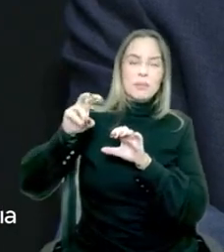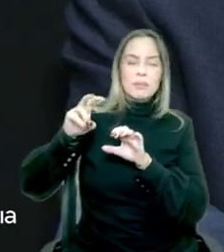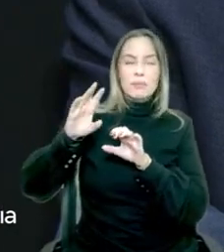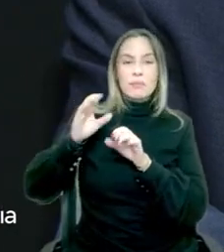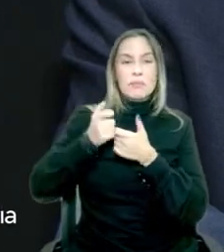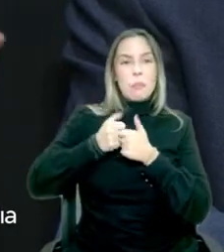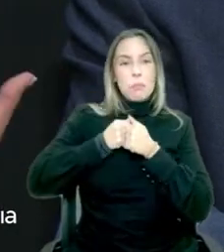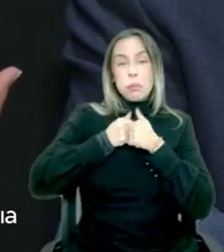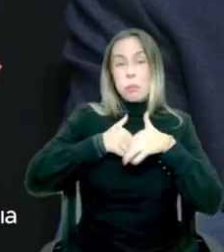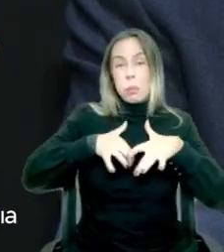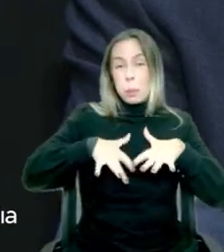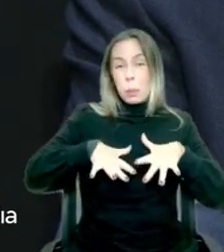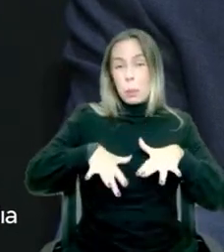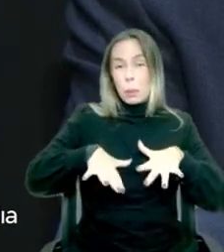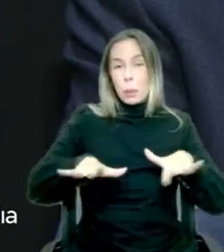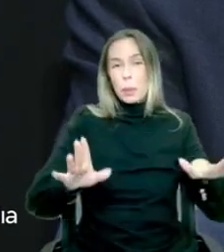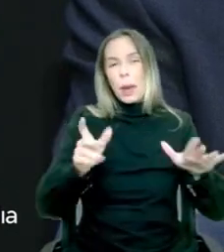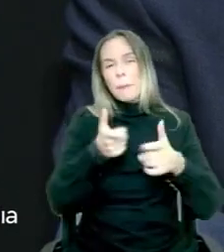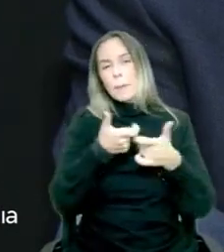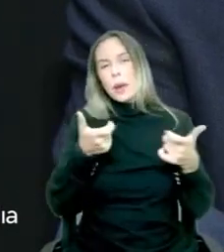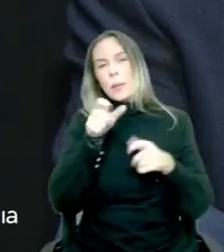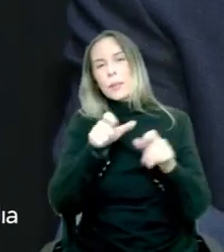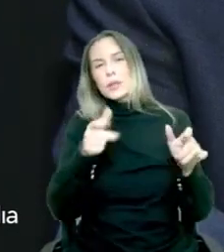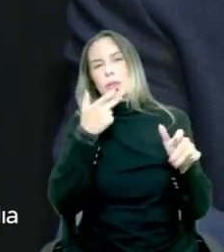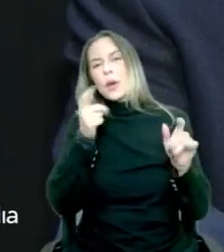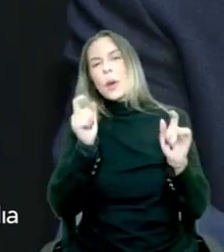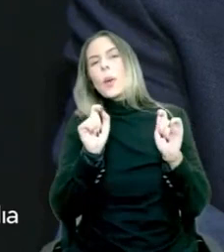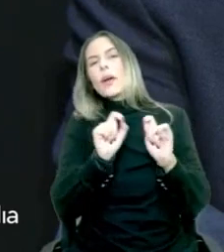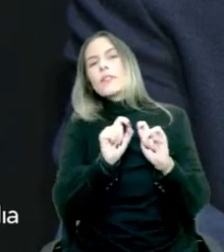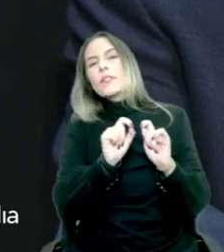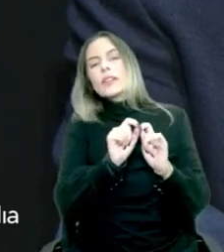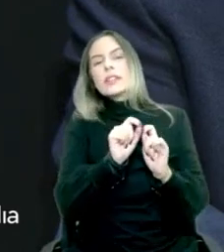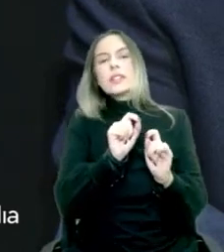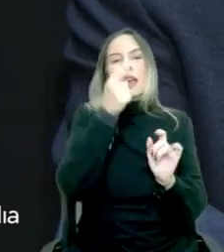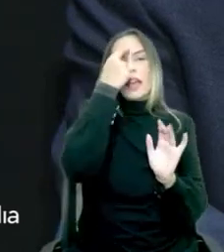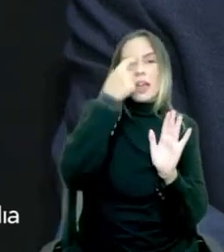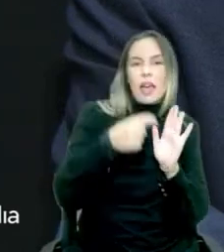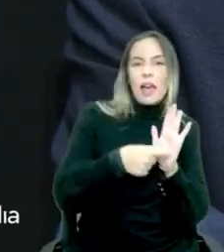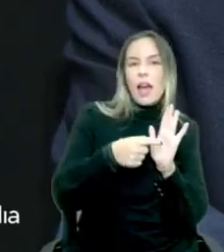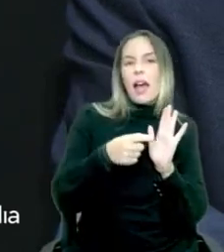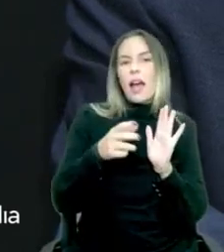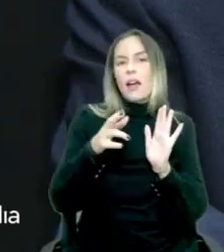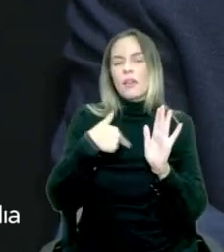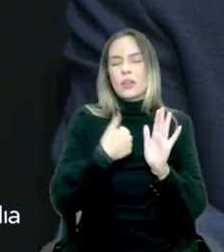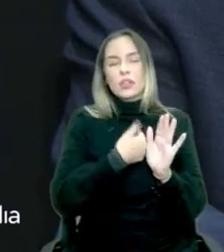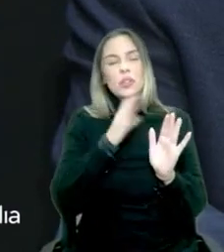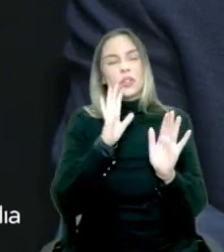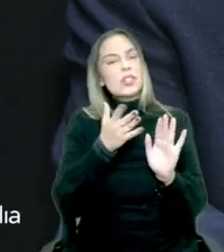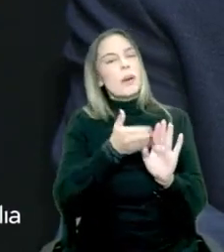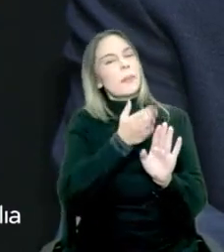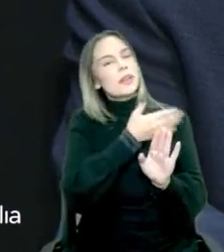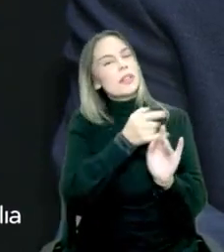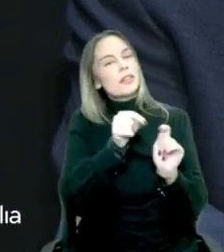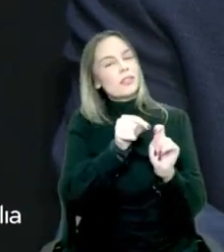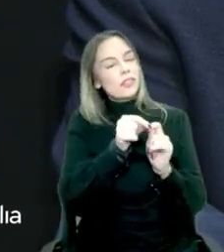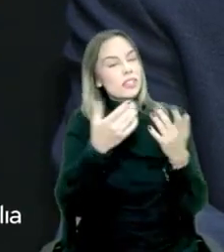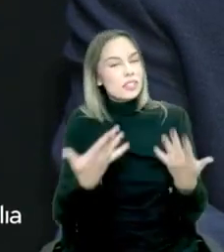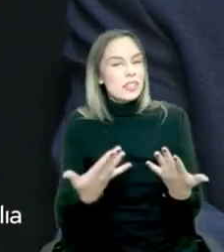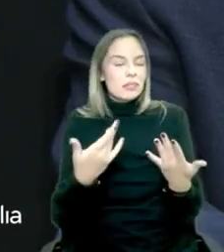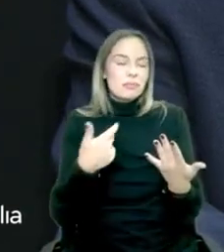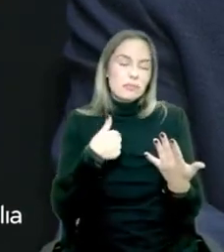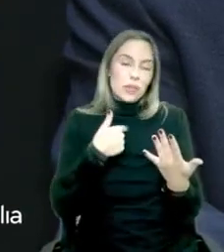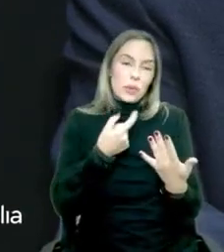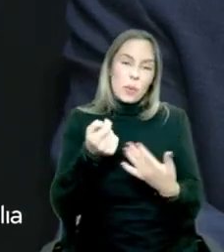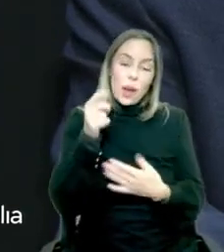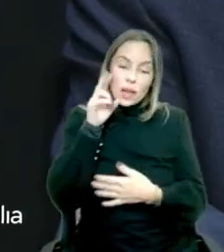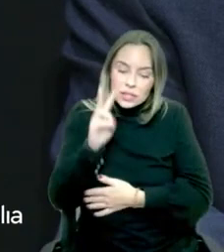AI. And I'm kind of like, hey, we've been doing AI for a little while now. So I've almost seen AI is a